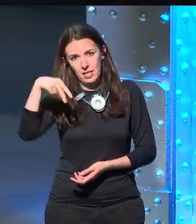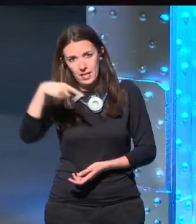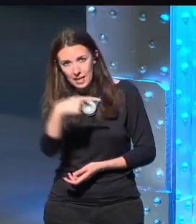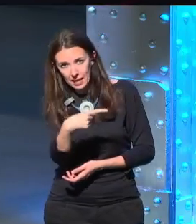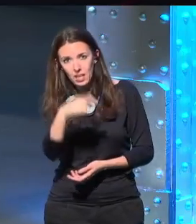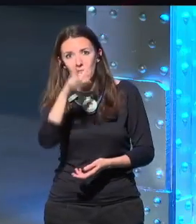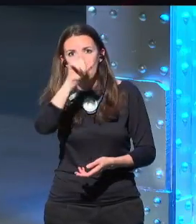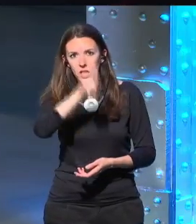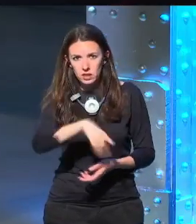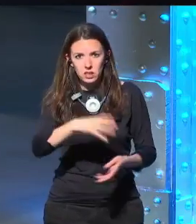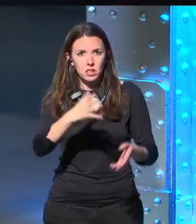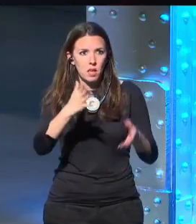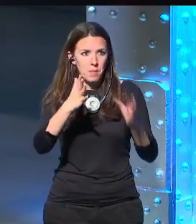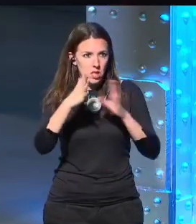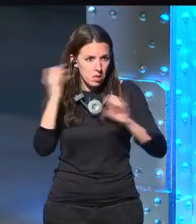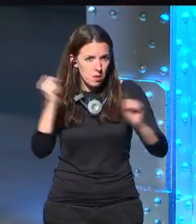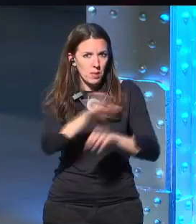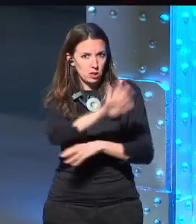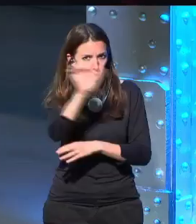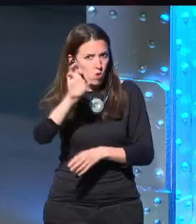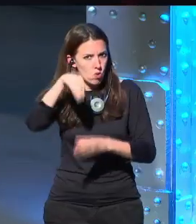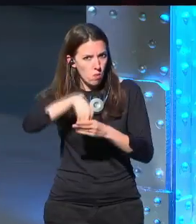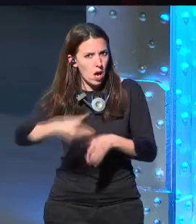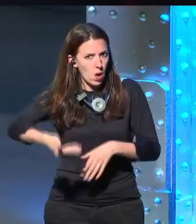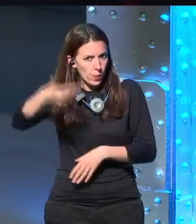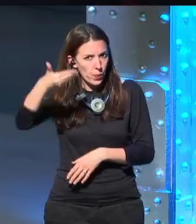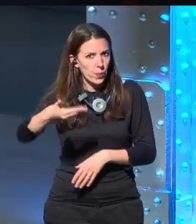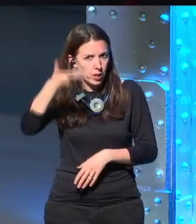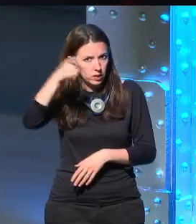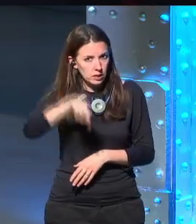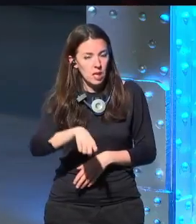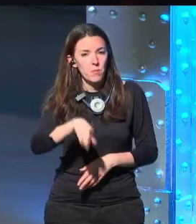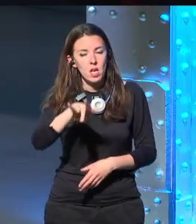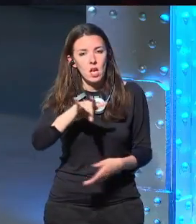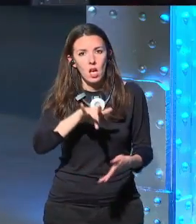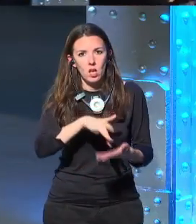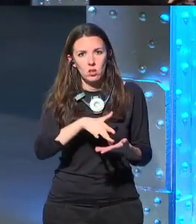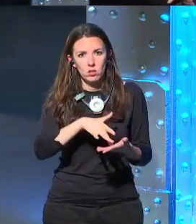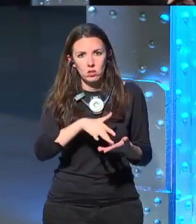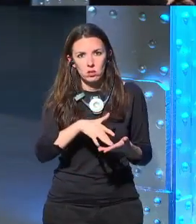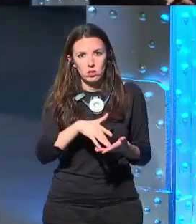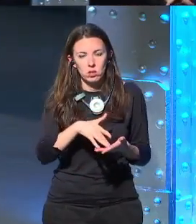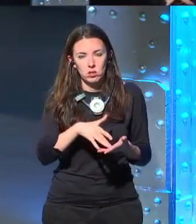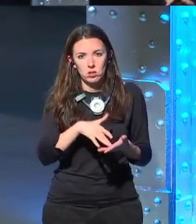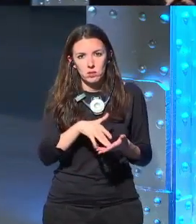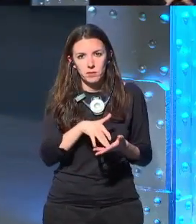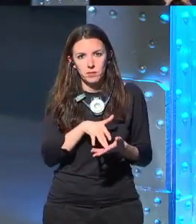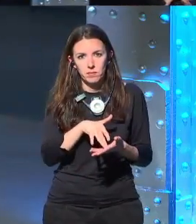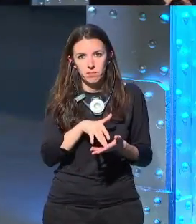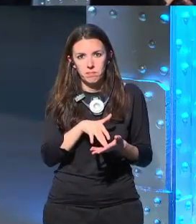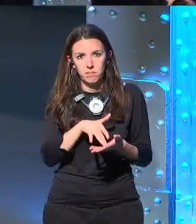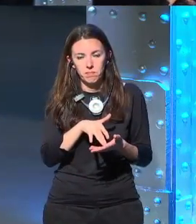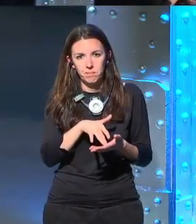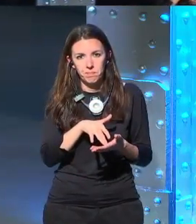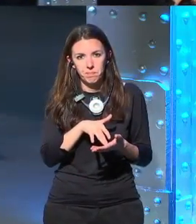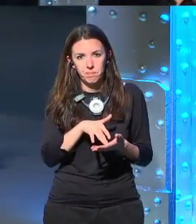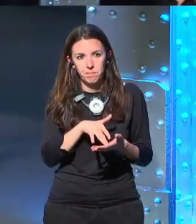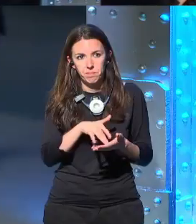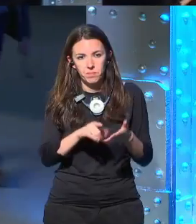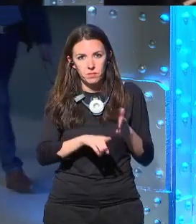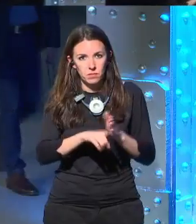follow in his footsteps and Einstein's footsteps and Leonardo's. It is great to be here with Telefónica and Aspen,